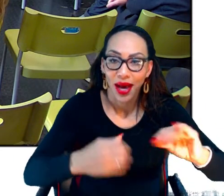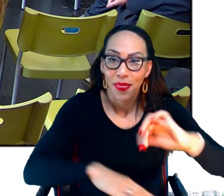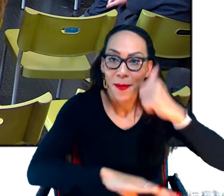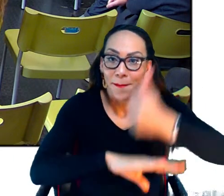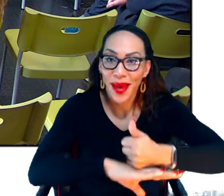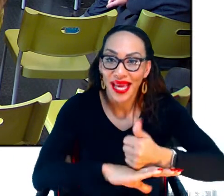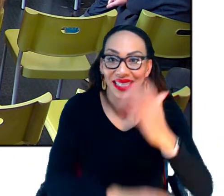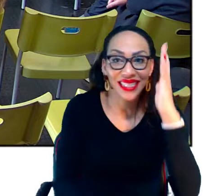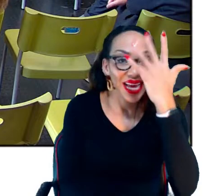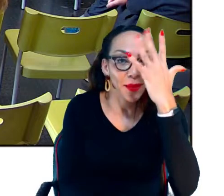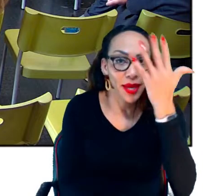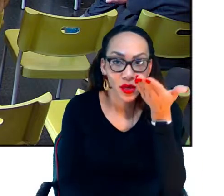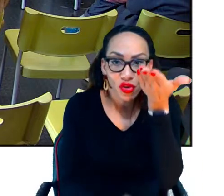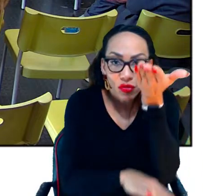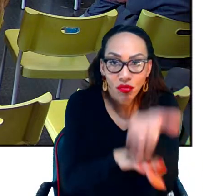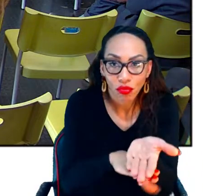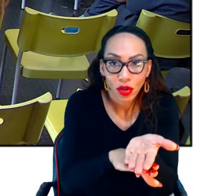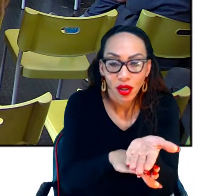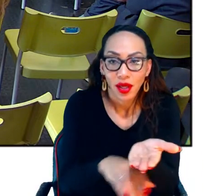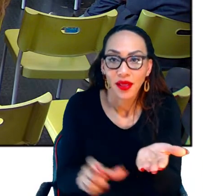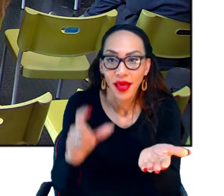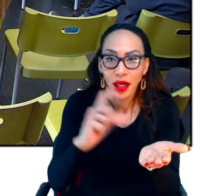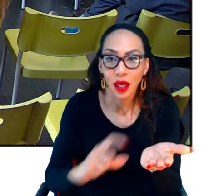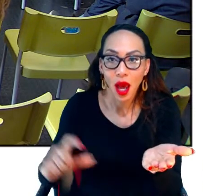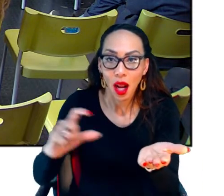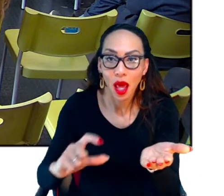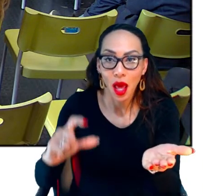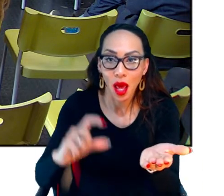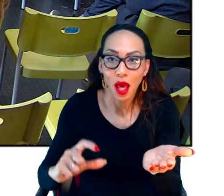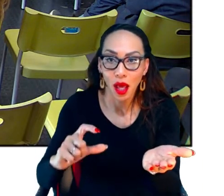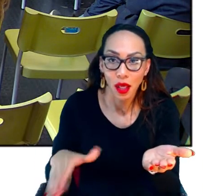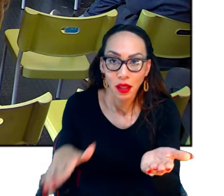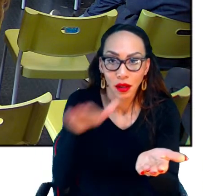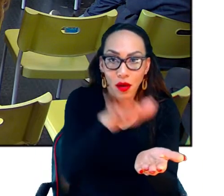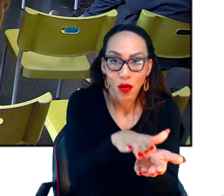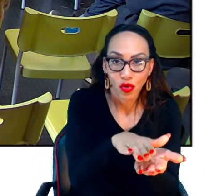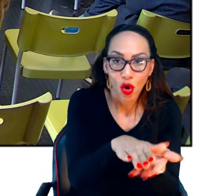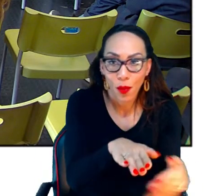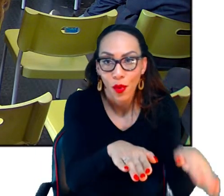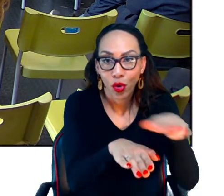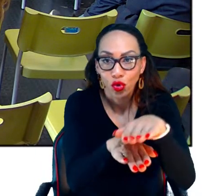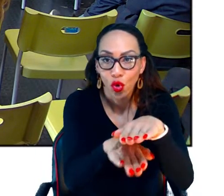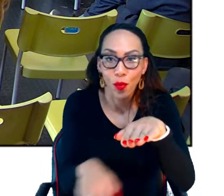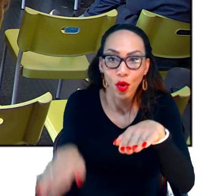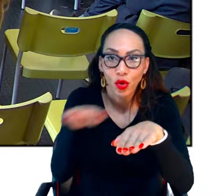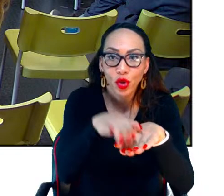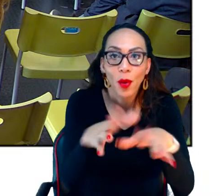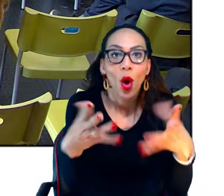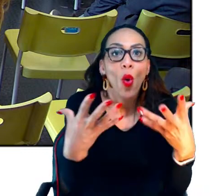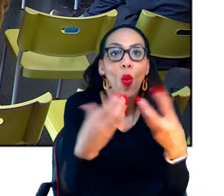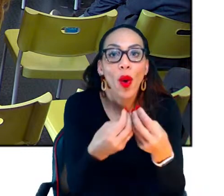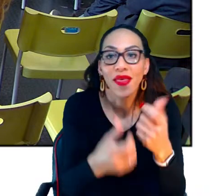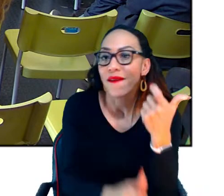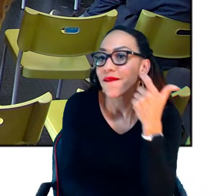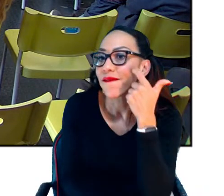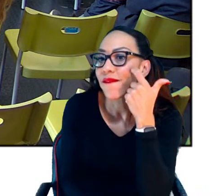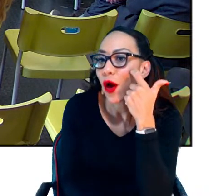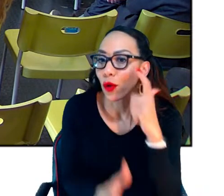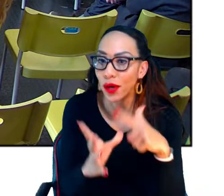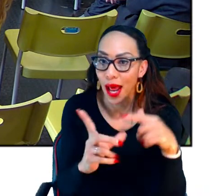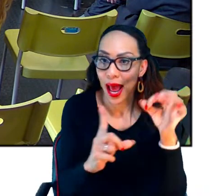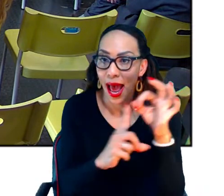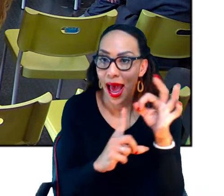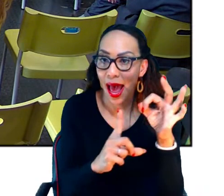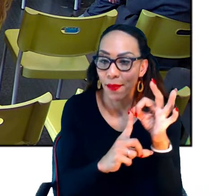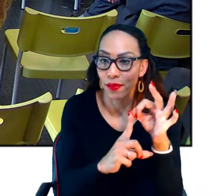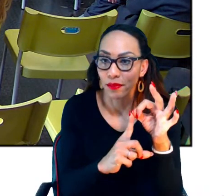and there was some manipulation using a phone app as well. Right. Leon also asks if this is your